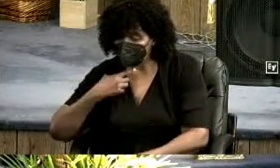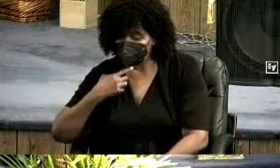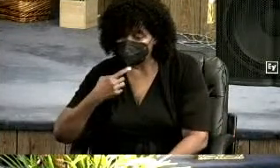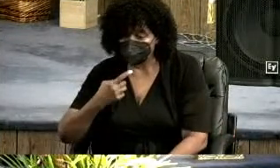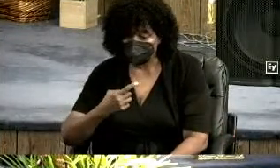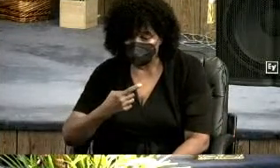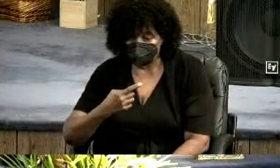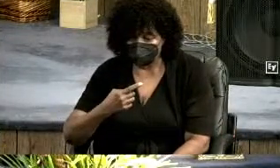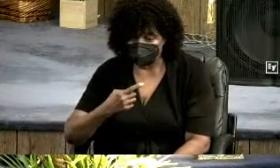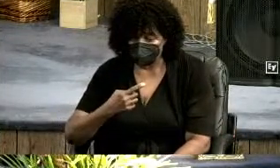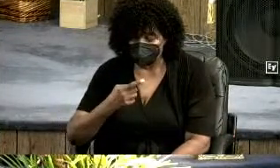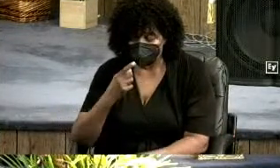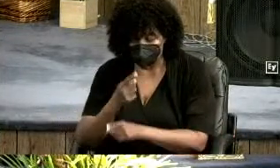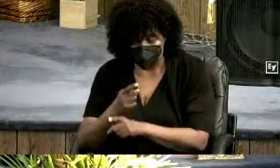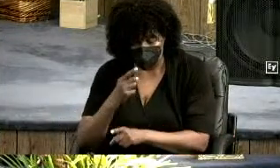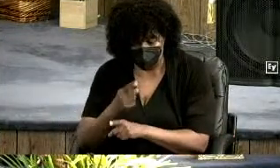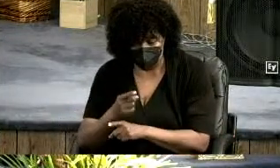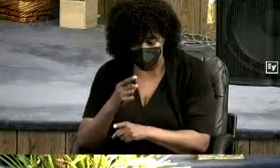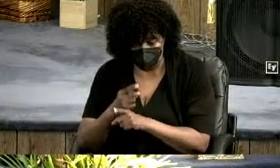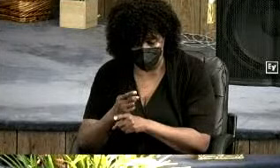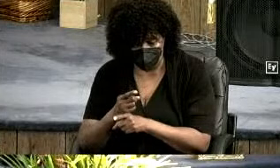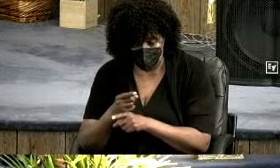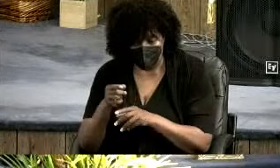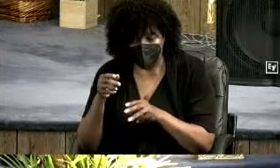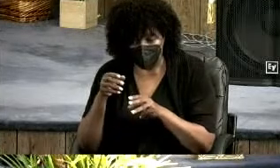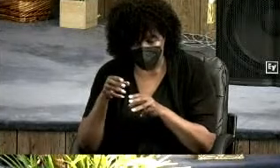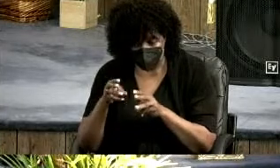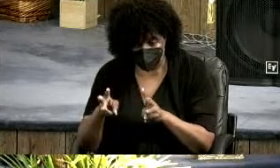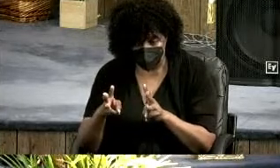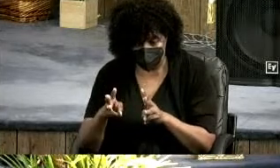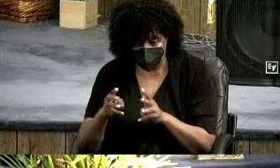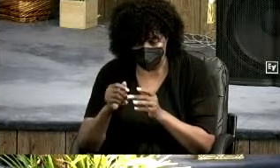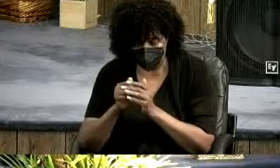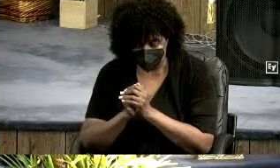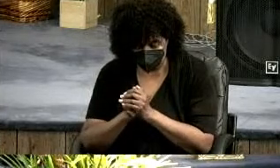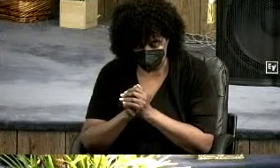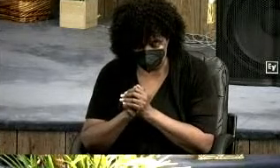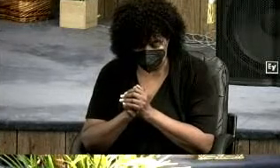it is. It took a lot of courage for her to do that today.